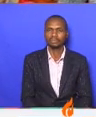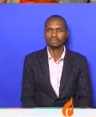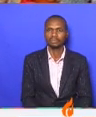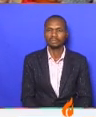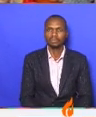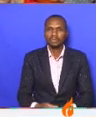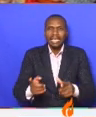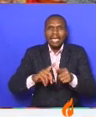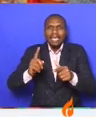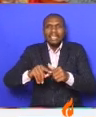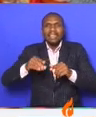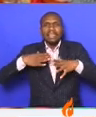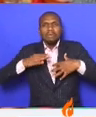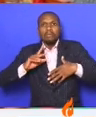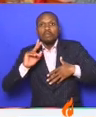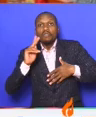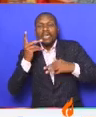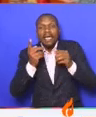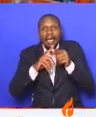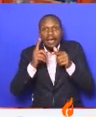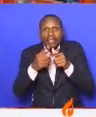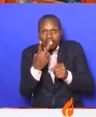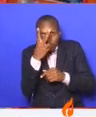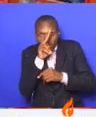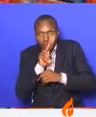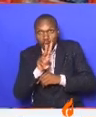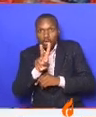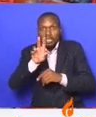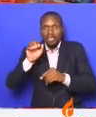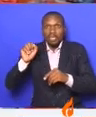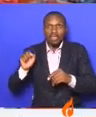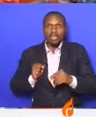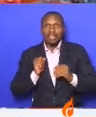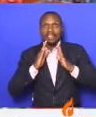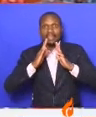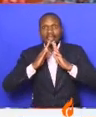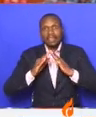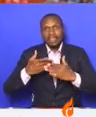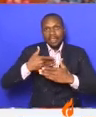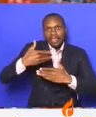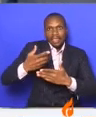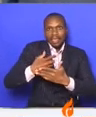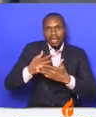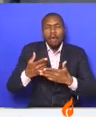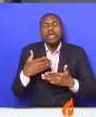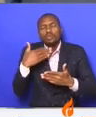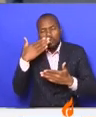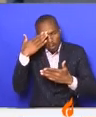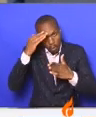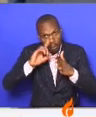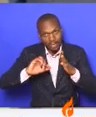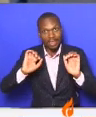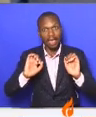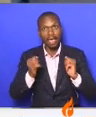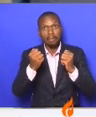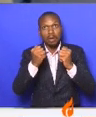Ama isonsi bono nigare ase bunge ya senete ikiego cha kumanye kio kira monyoro mokonyi okabere bwensi ya Kenya